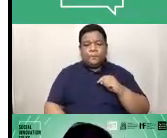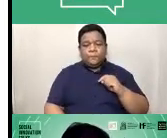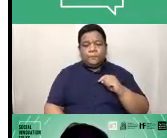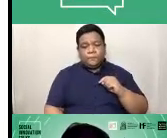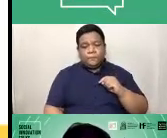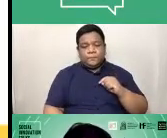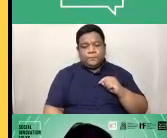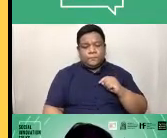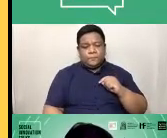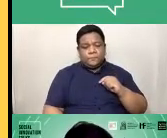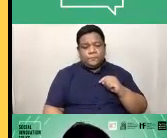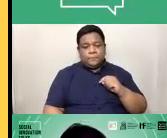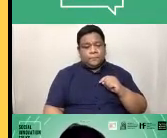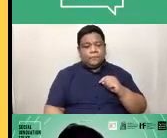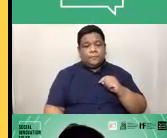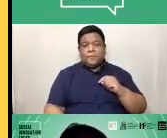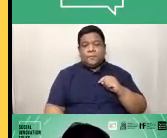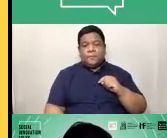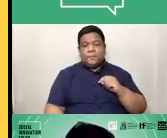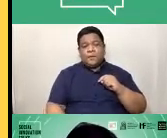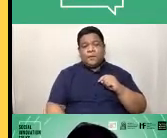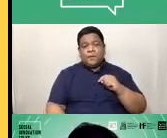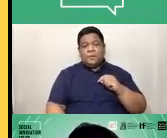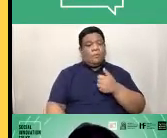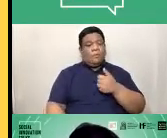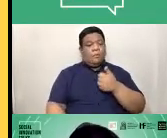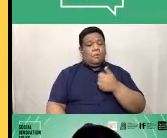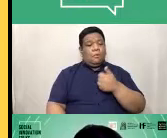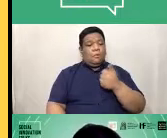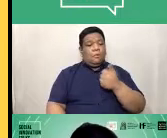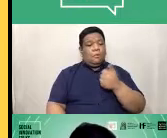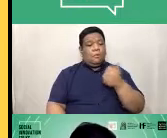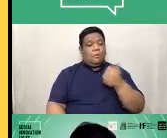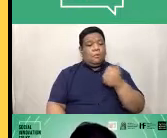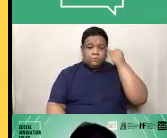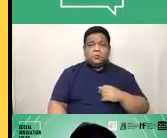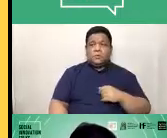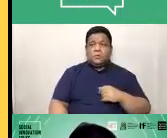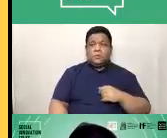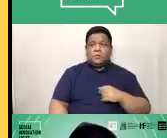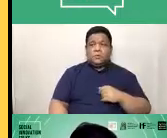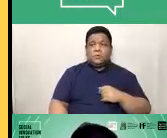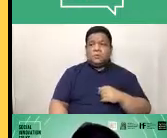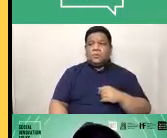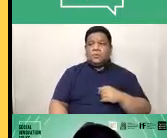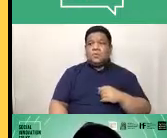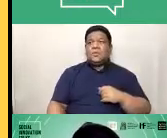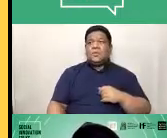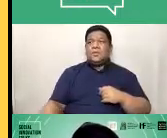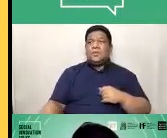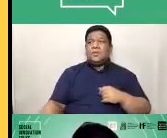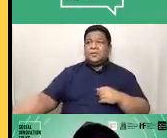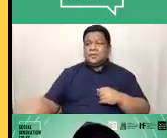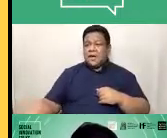weird. Even other concepts like piezoelectric motors. So it's a material that when you apply a current, it will